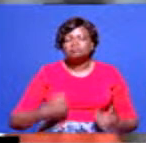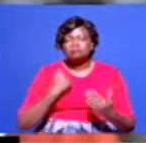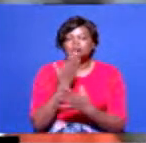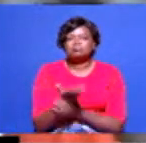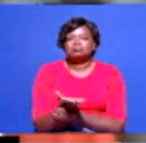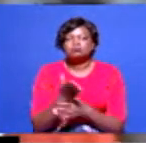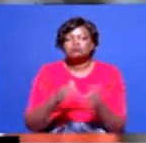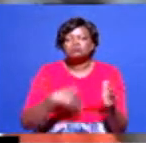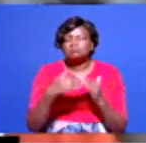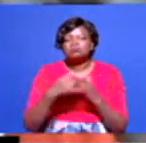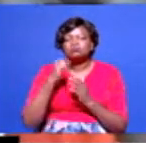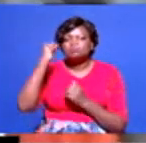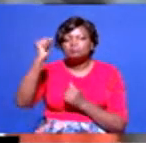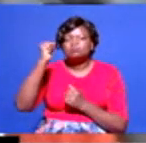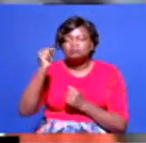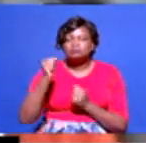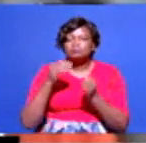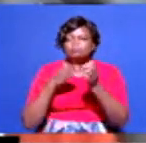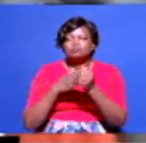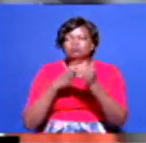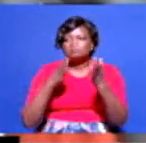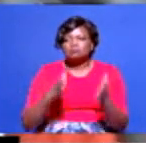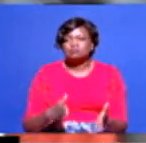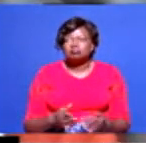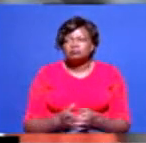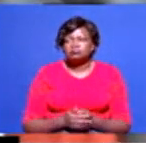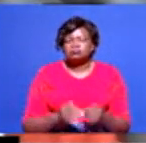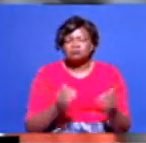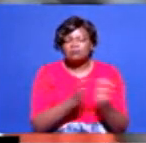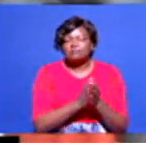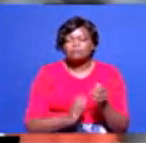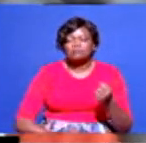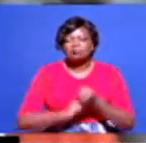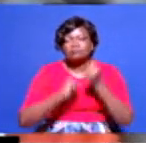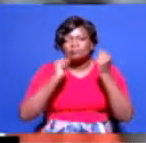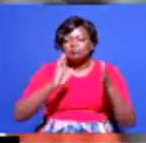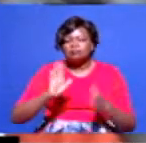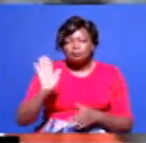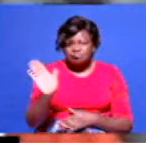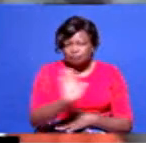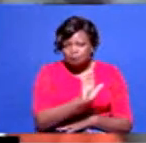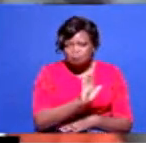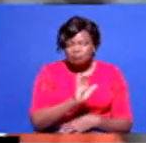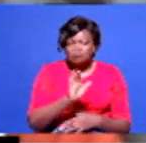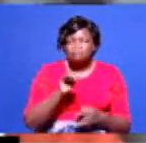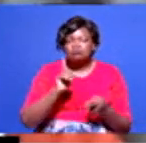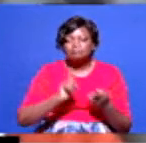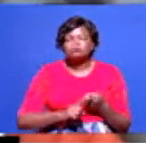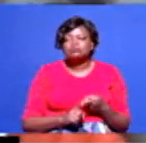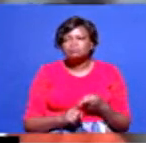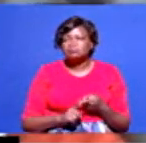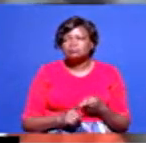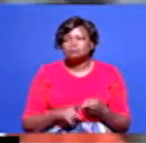all political leaders and their supporters to engage in